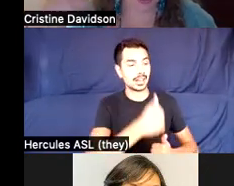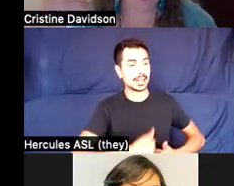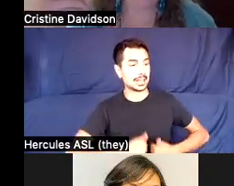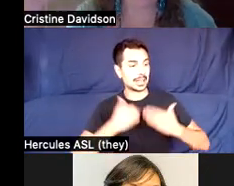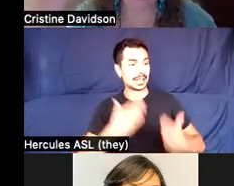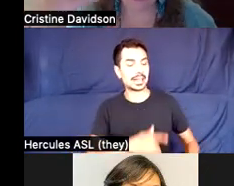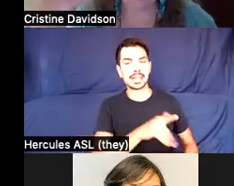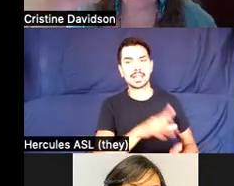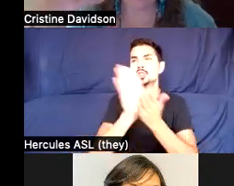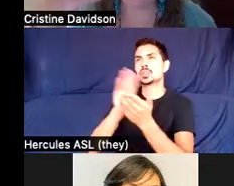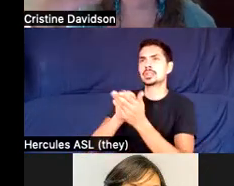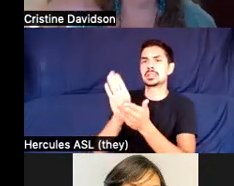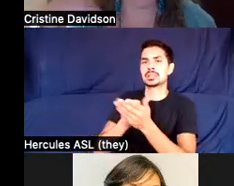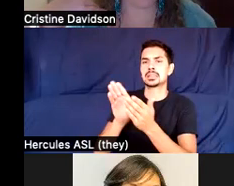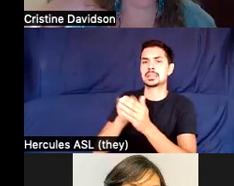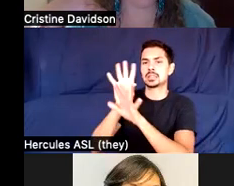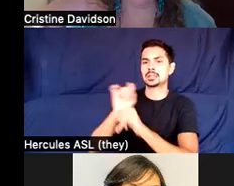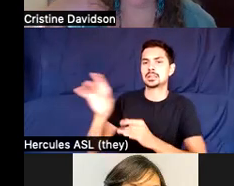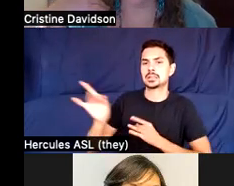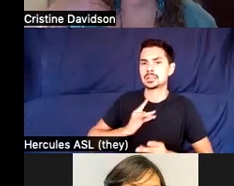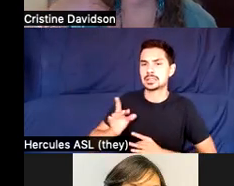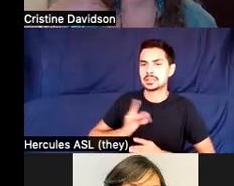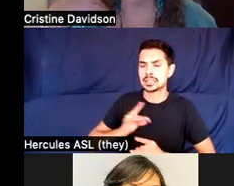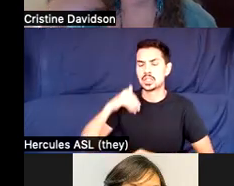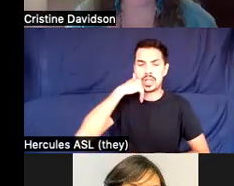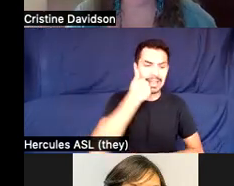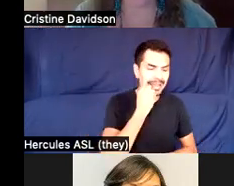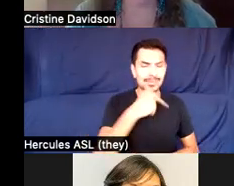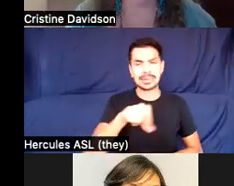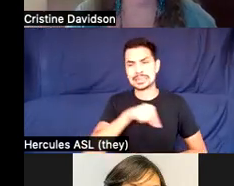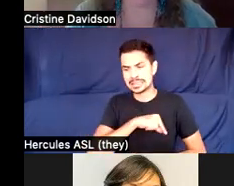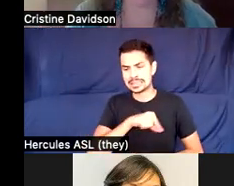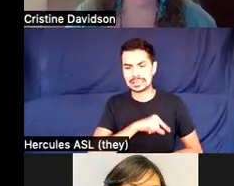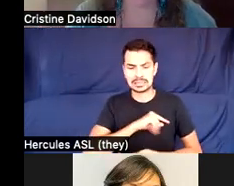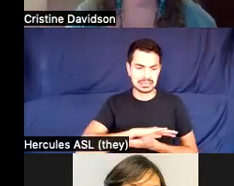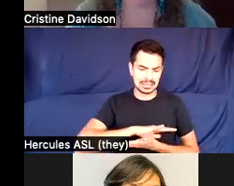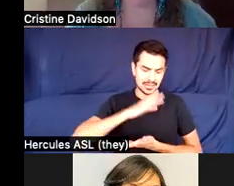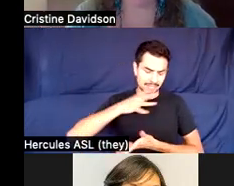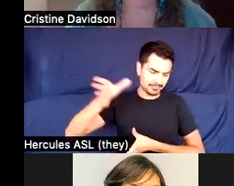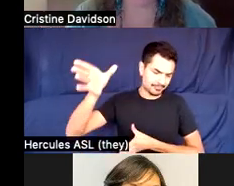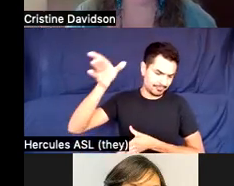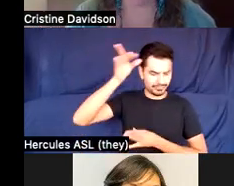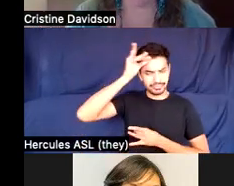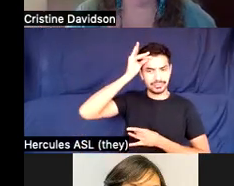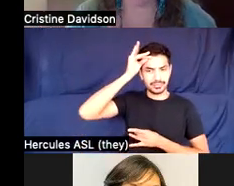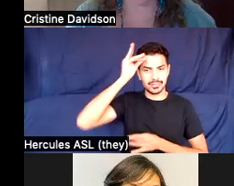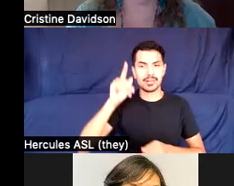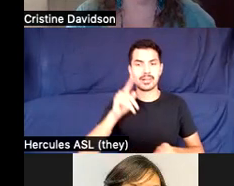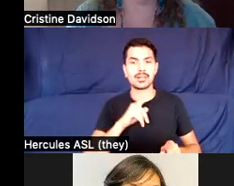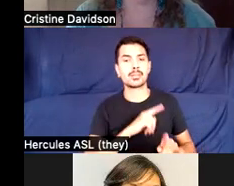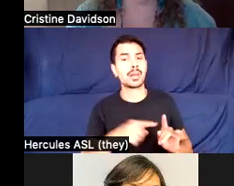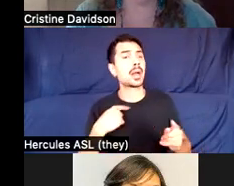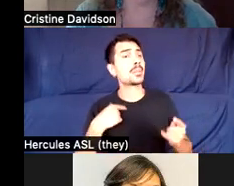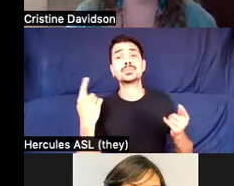amount of shame and guilt and confusion. I'm just a person trying to have a good